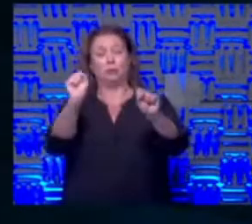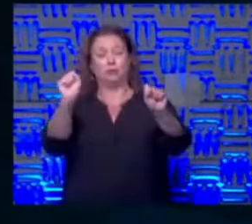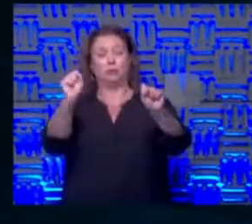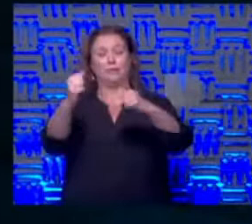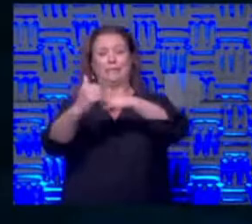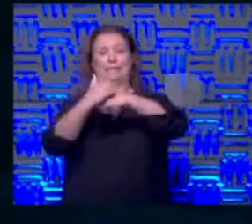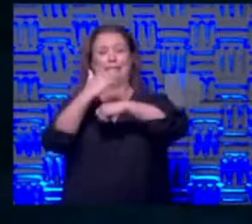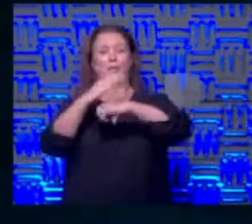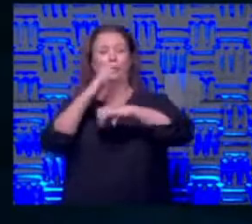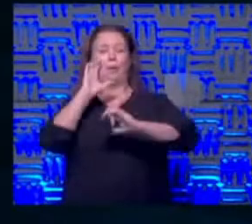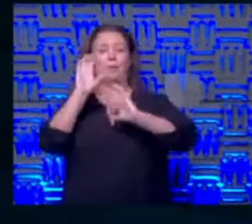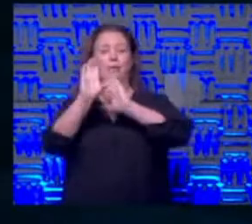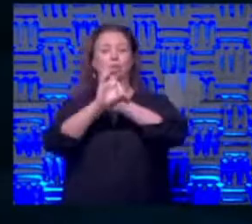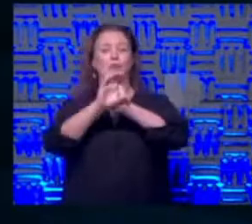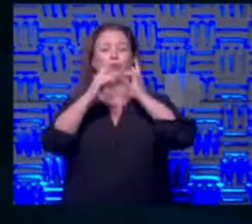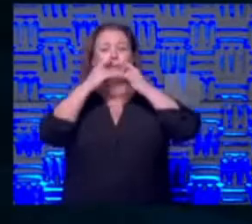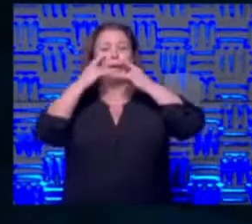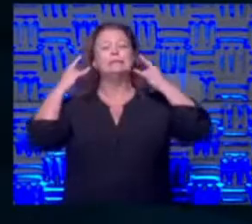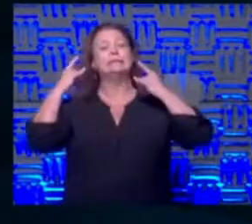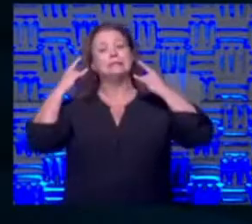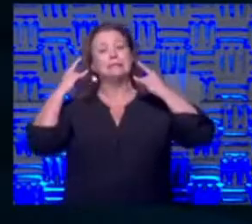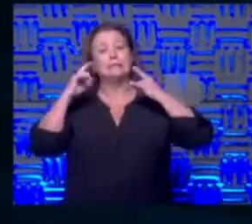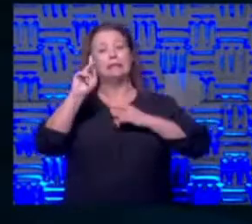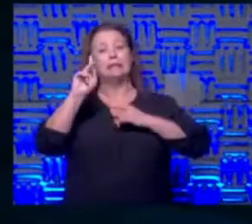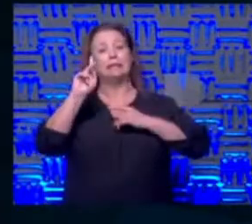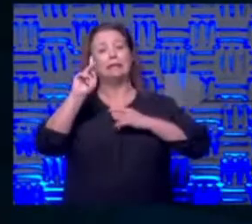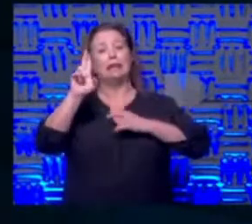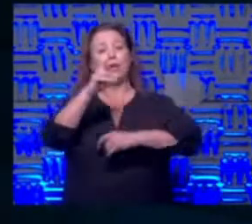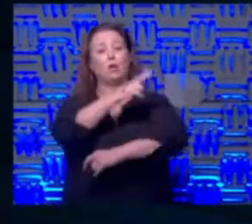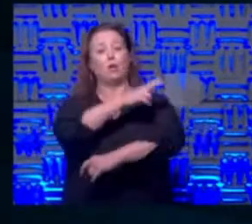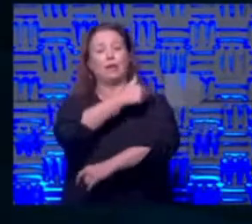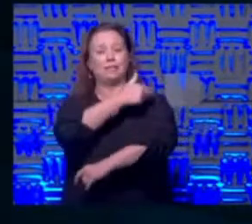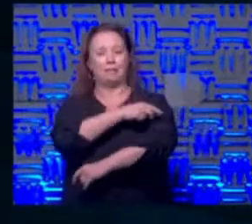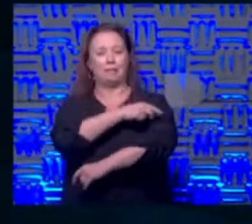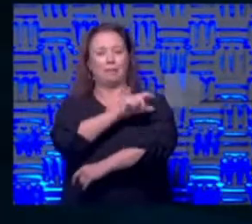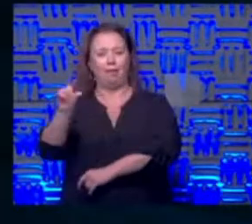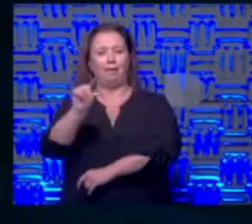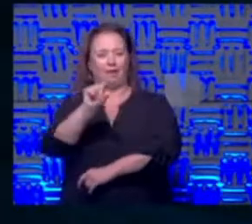us these photos to the Facebook Messenger at KU Hospital or email them to